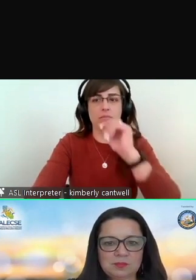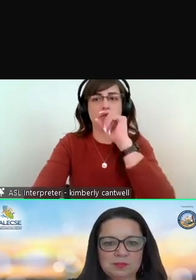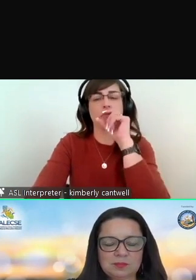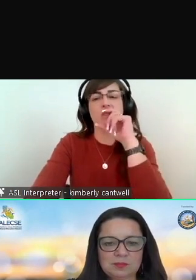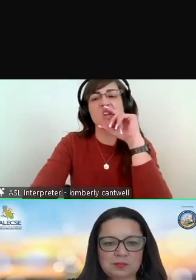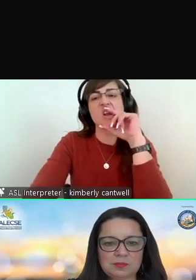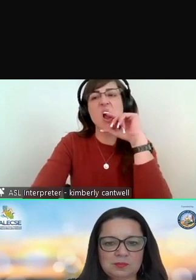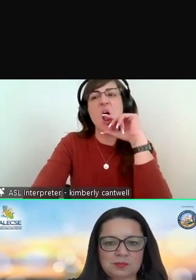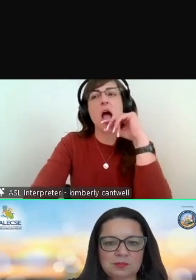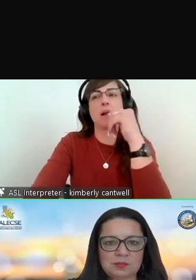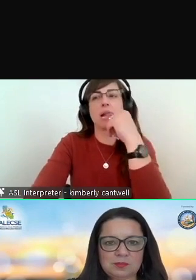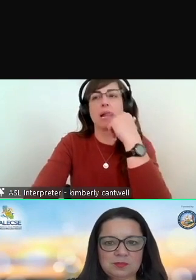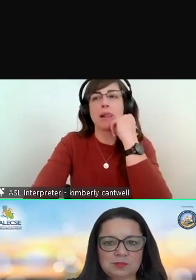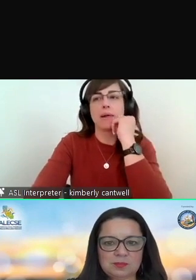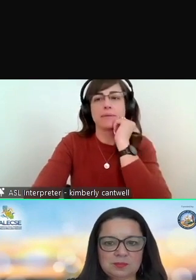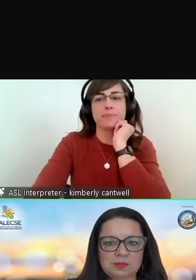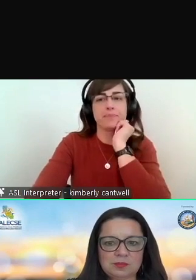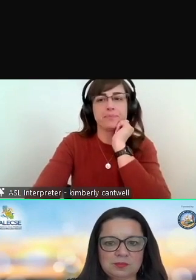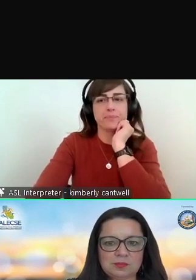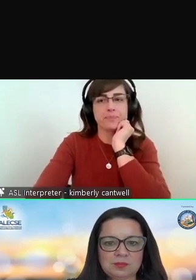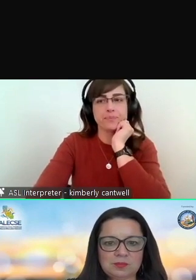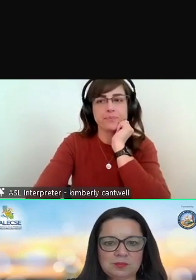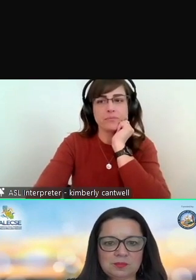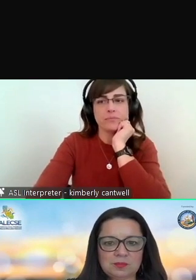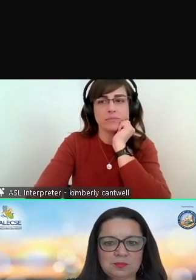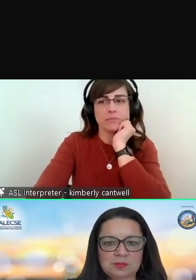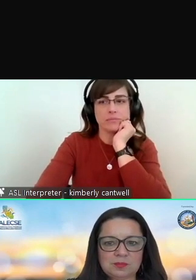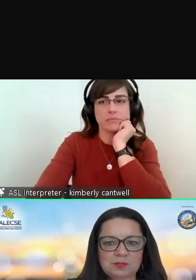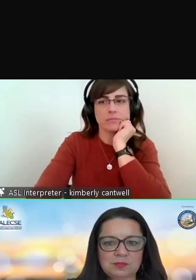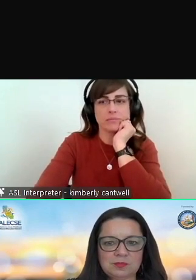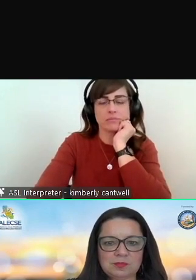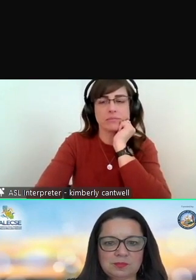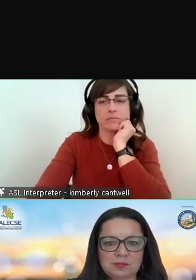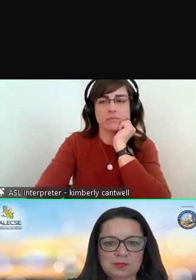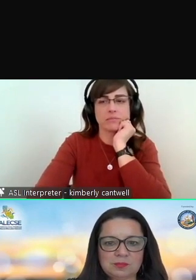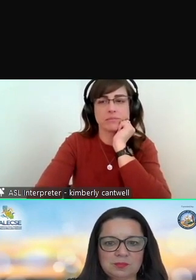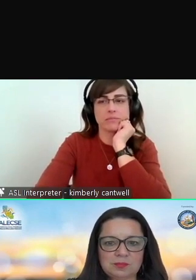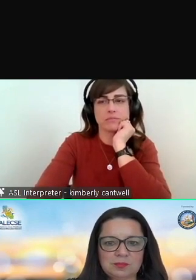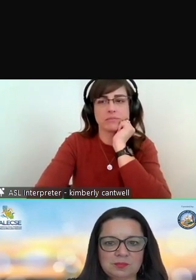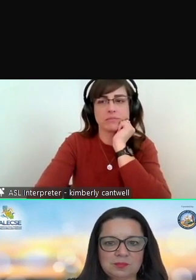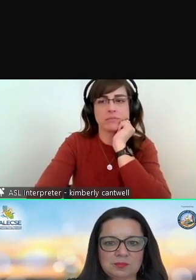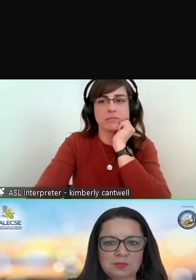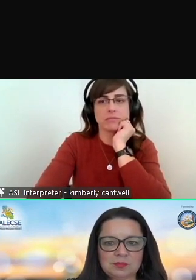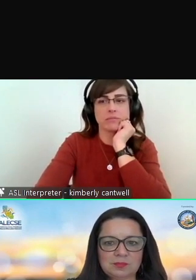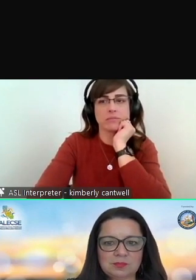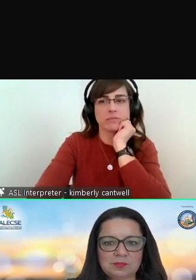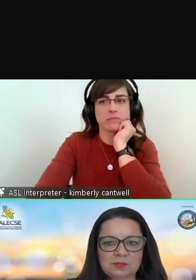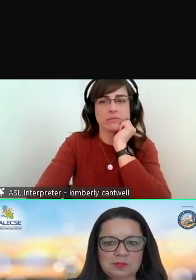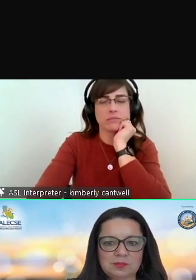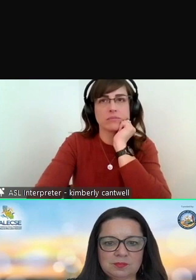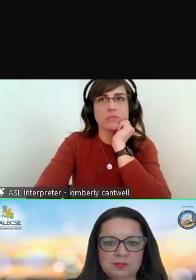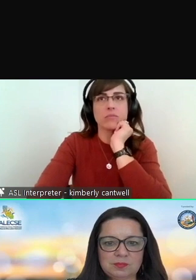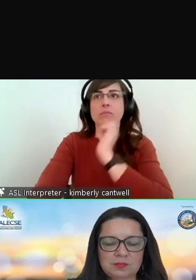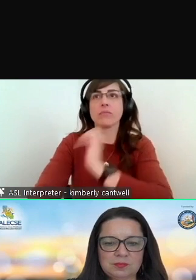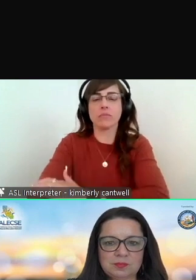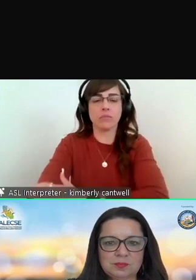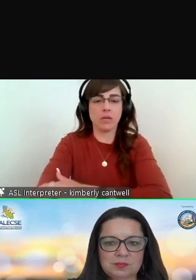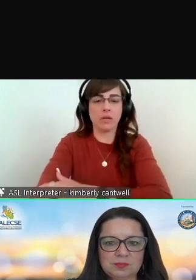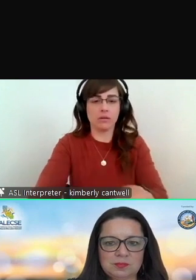animal? That's a swan. A swan. Yeah. It goes in the water